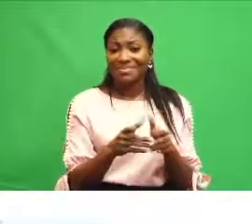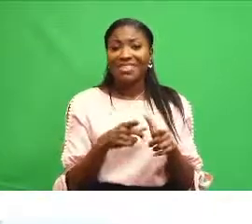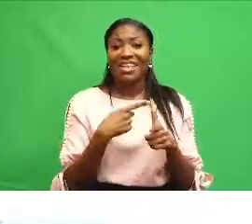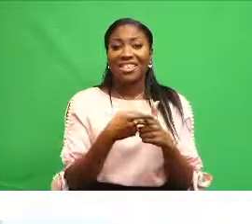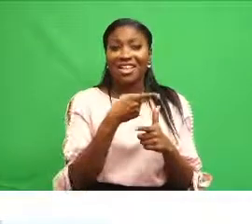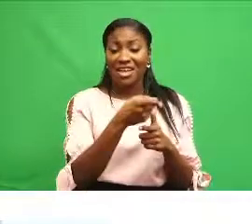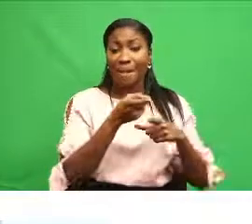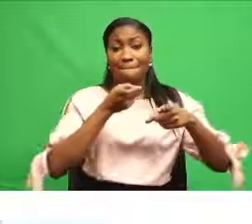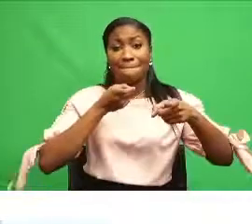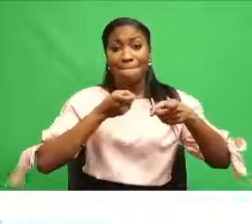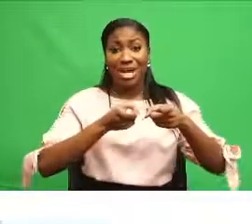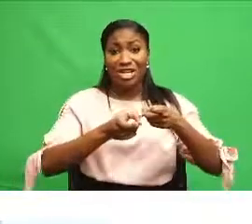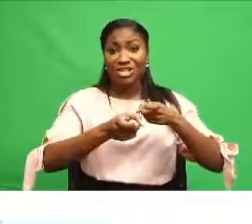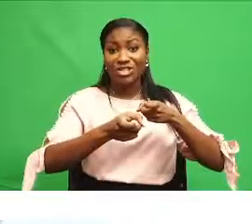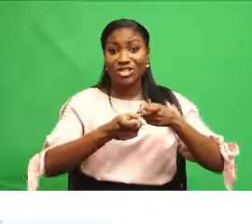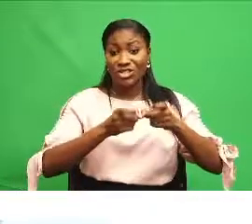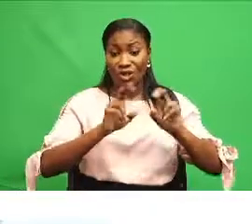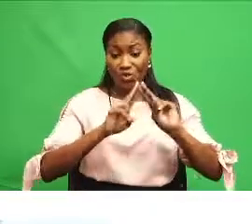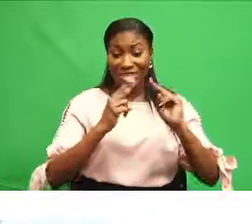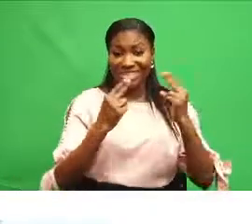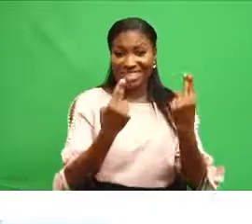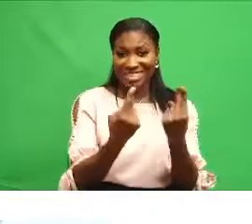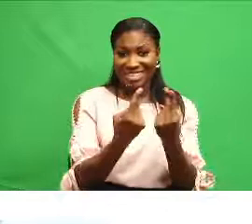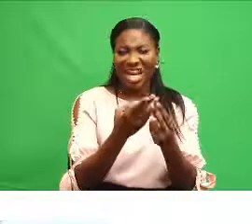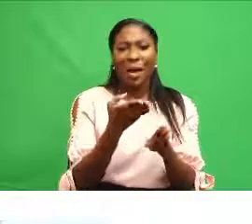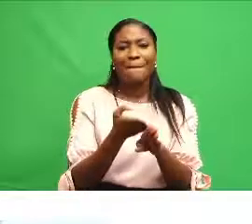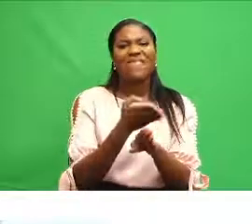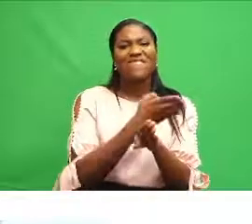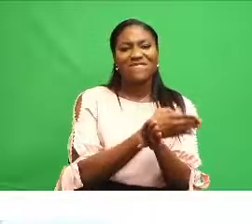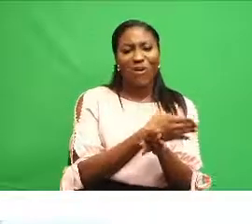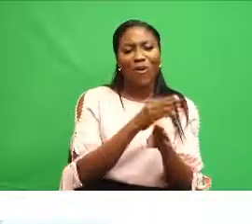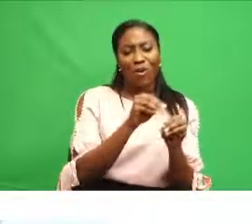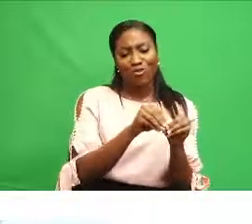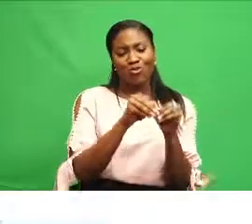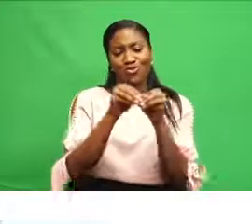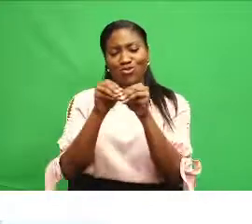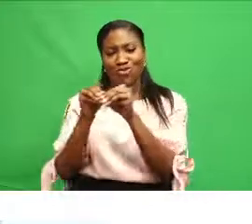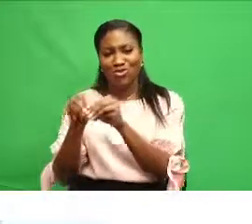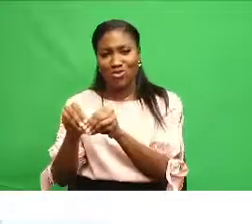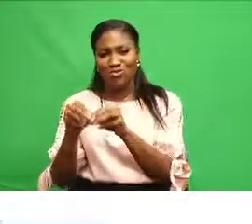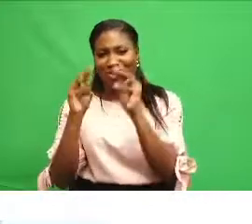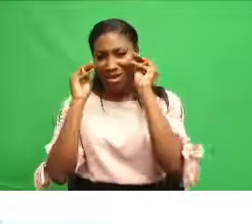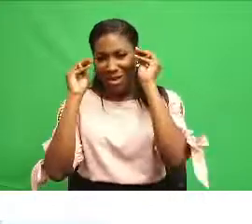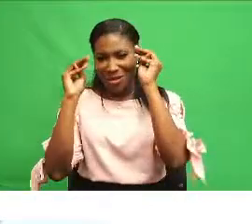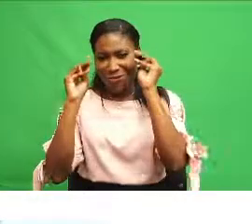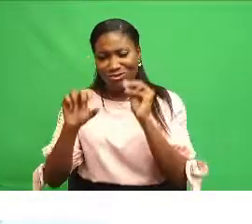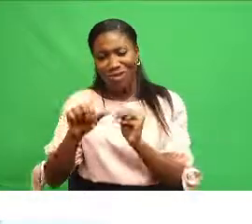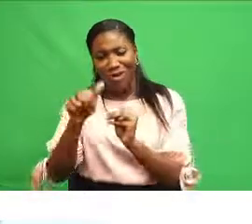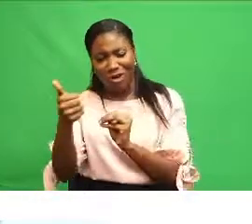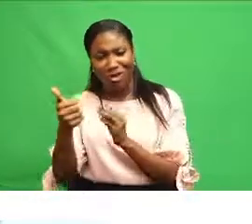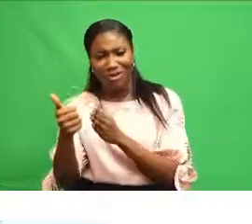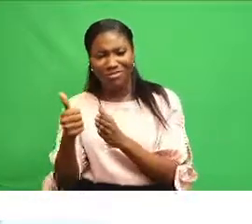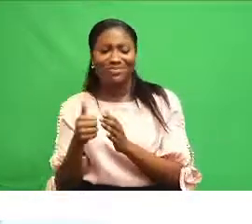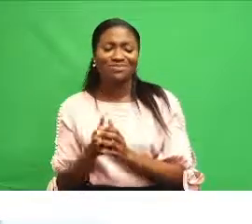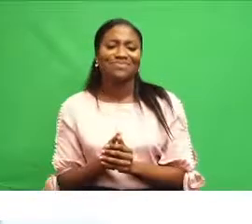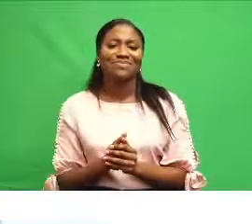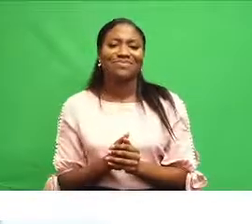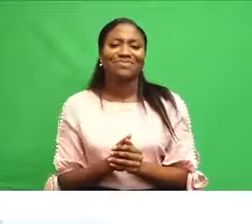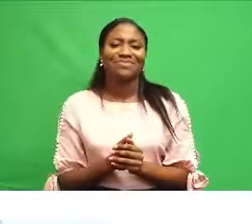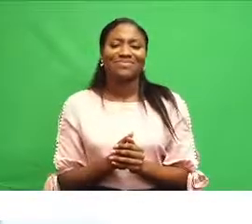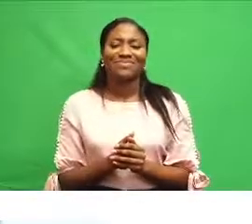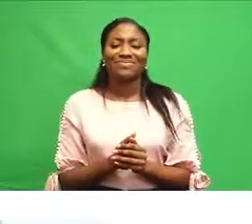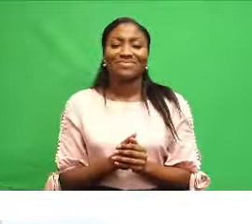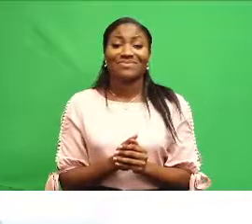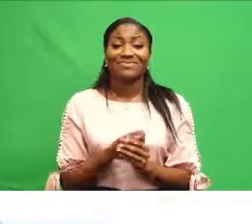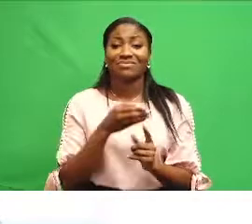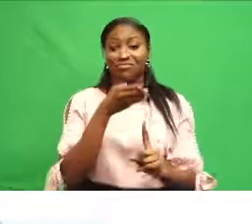managing the unit before it was transferred to the Ministry of Gender, Youth and Child Development. Mr.